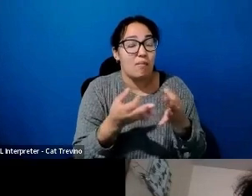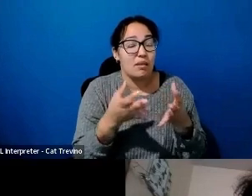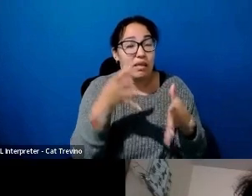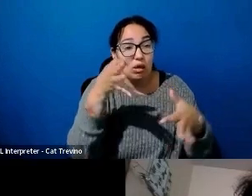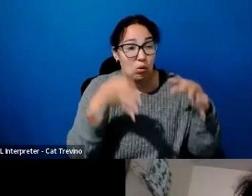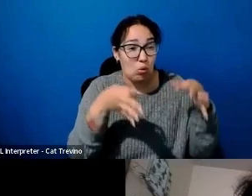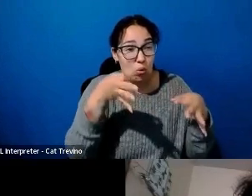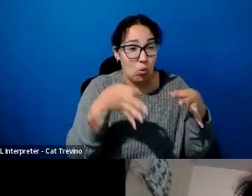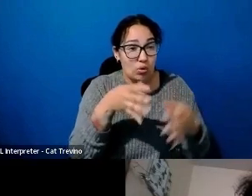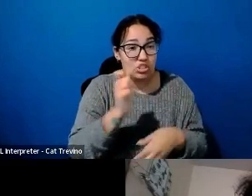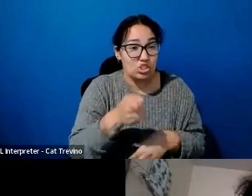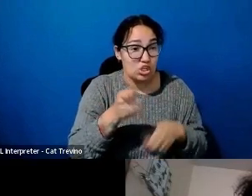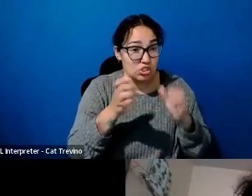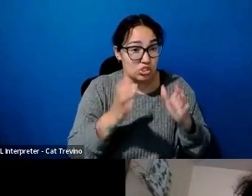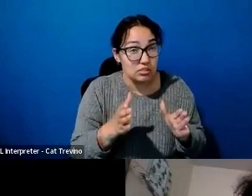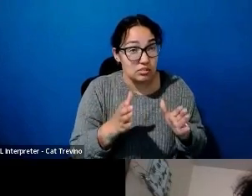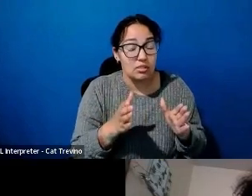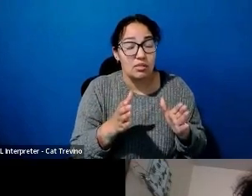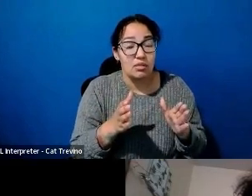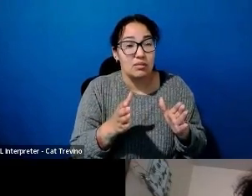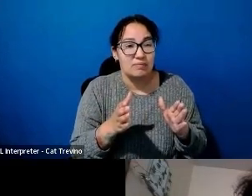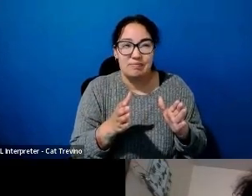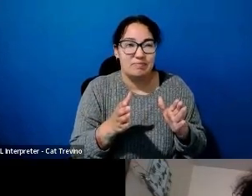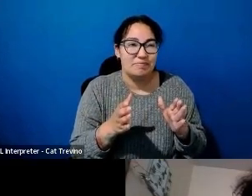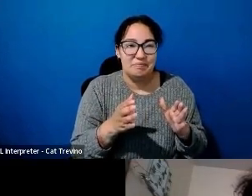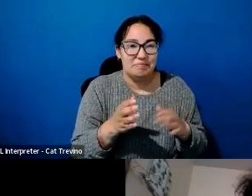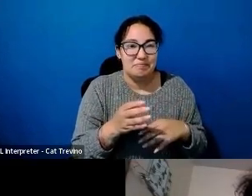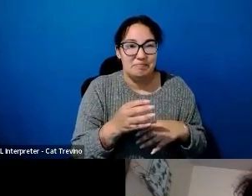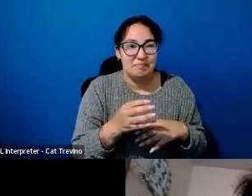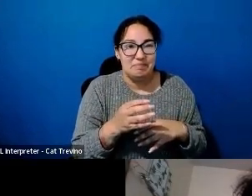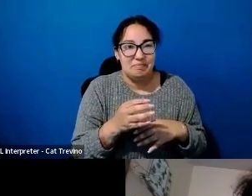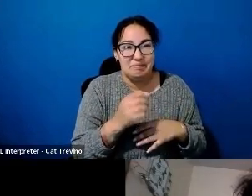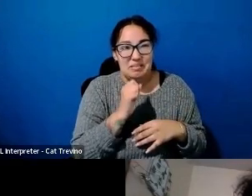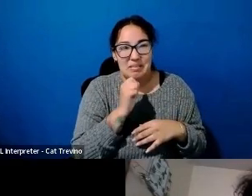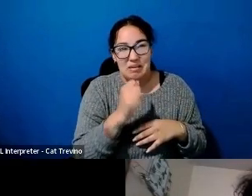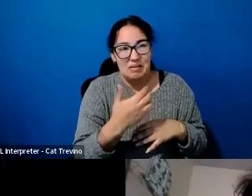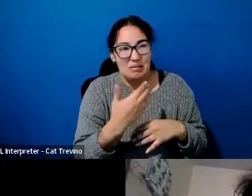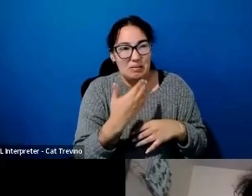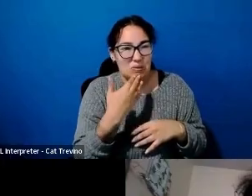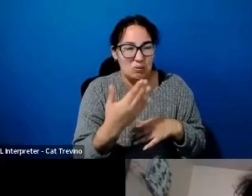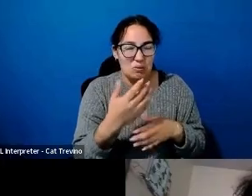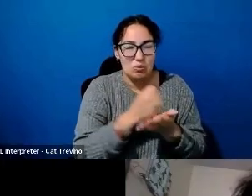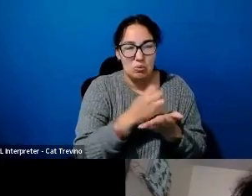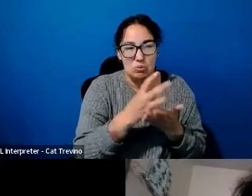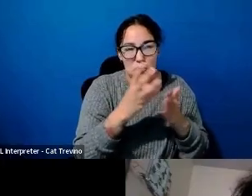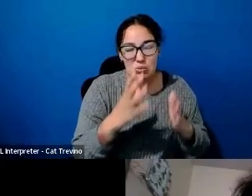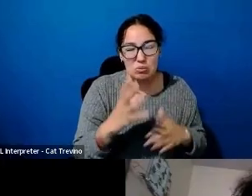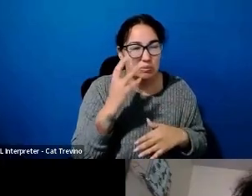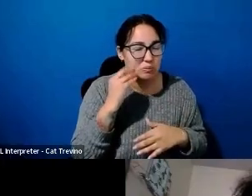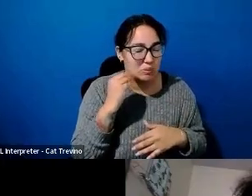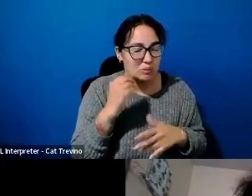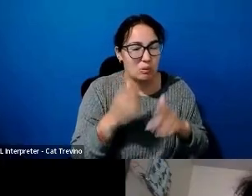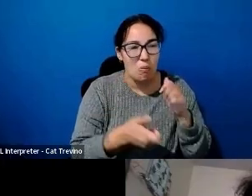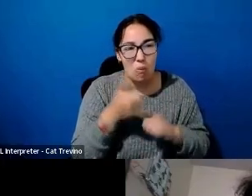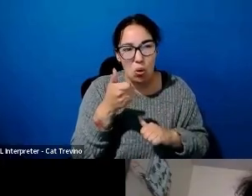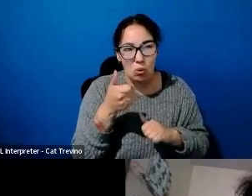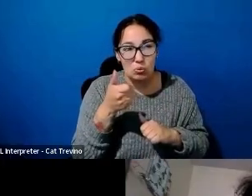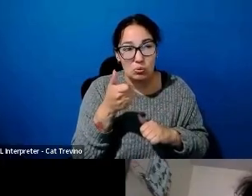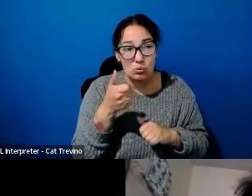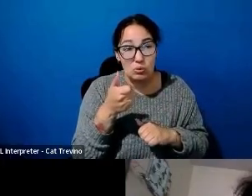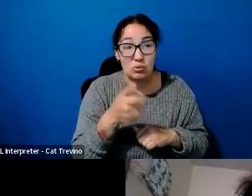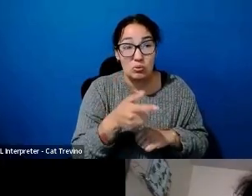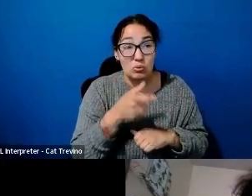judges. I've had not very good few social workers. Most of the social workers I've